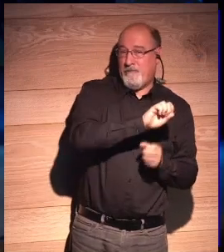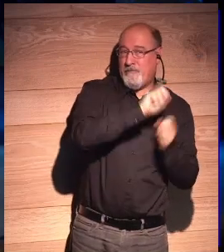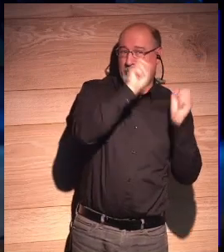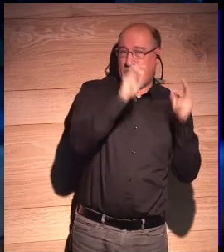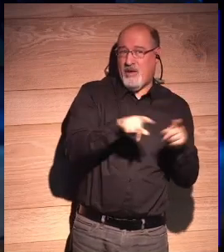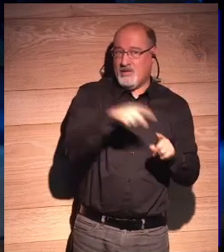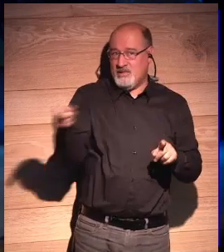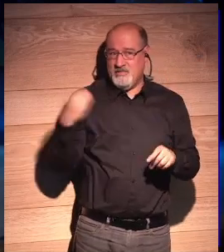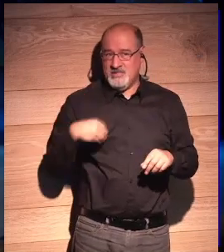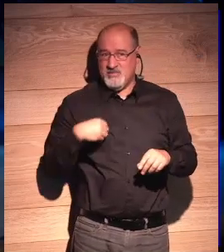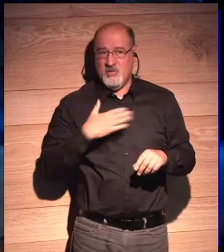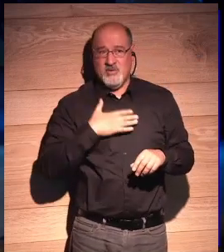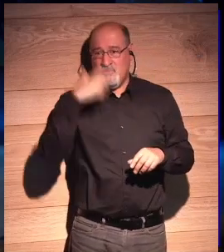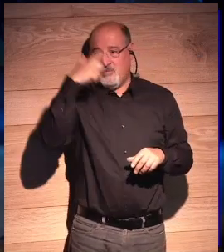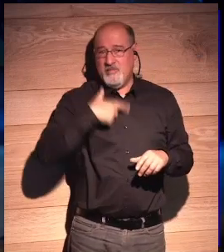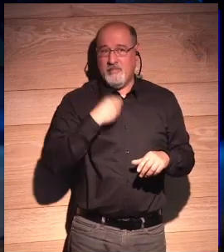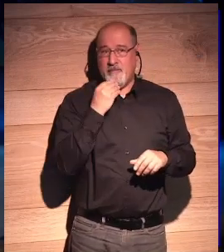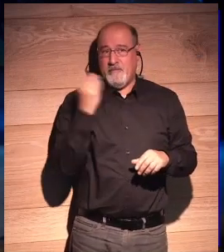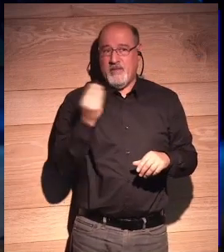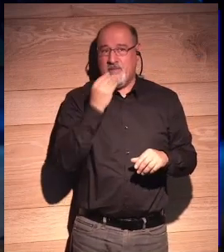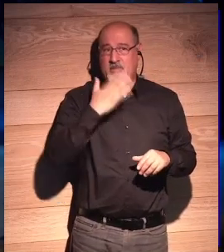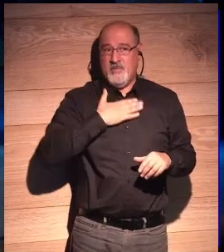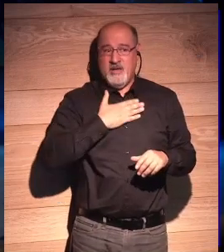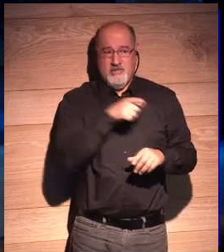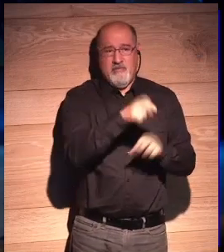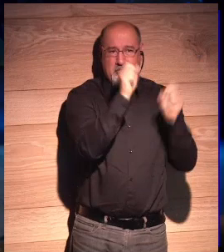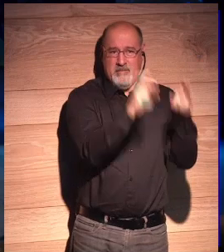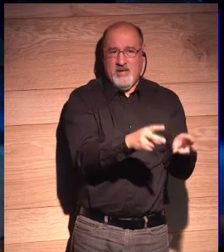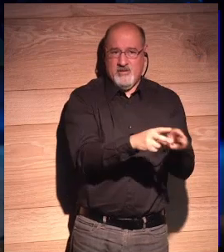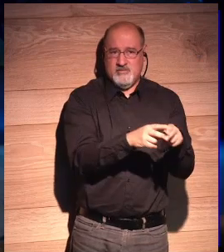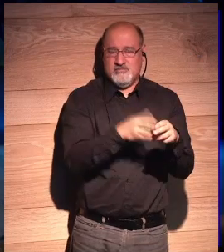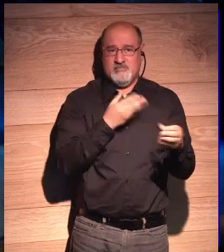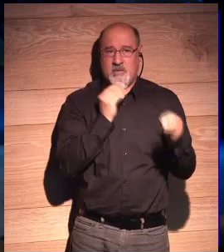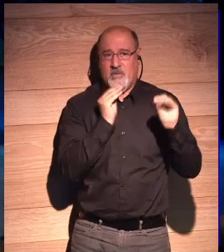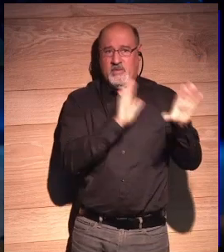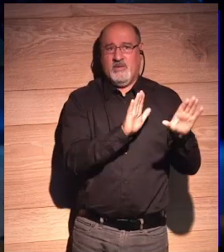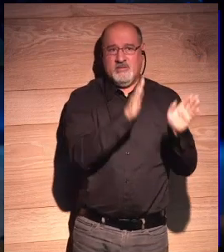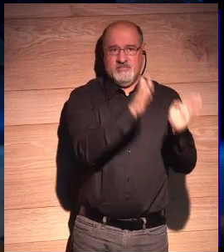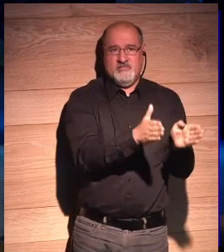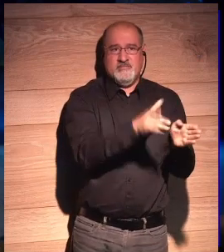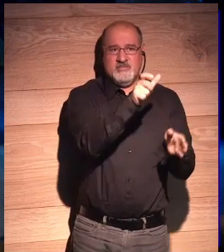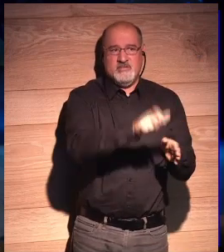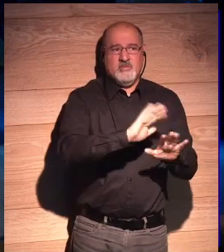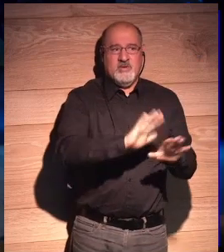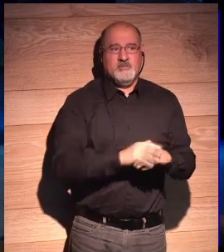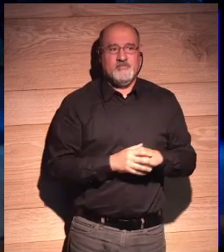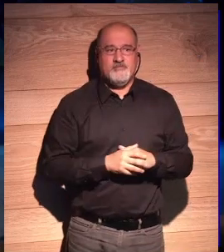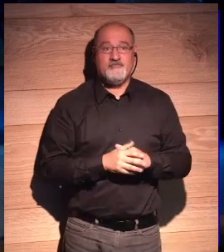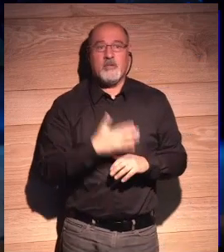characters that are much worse than yourself. Some kind of trying to not to. Sorry, could you ask him to repeat the question?